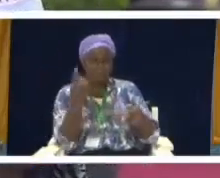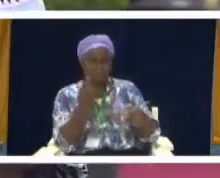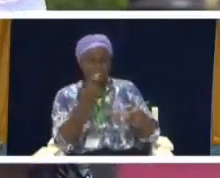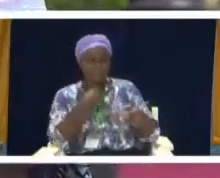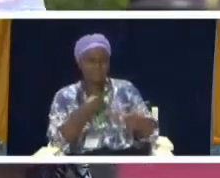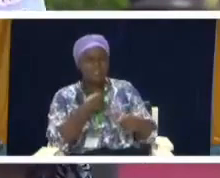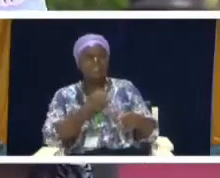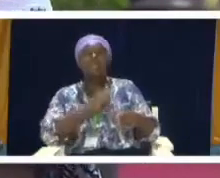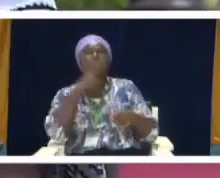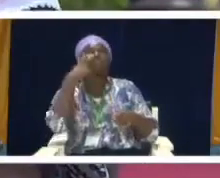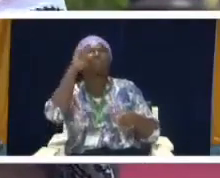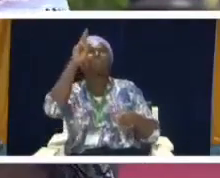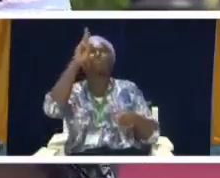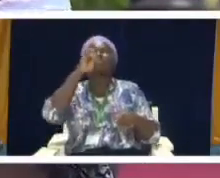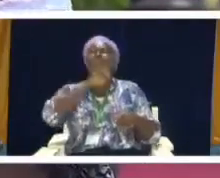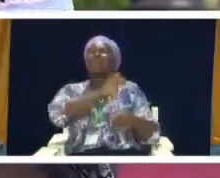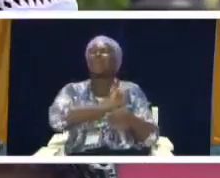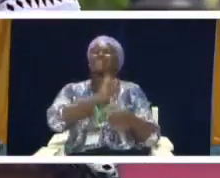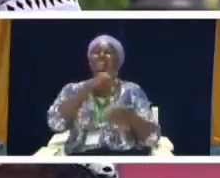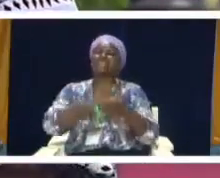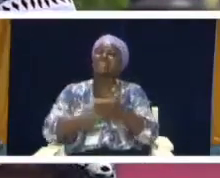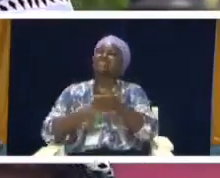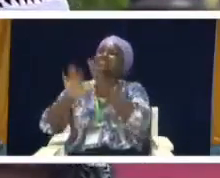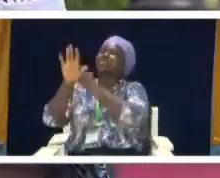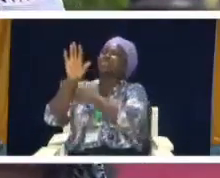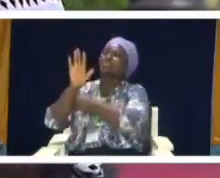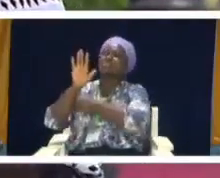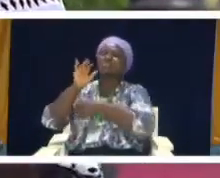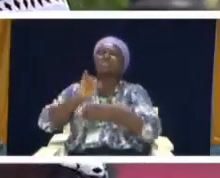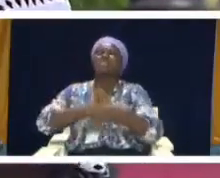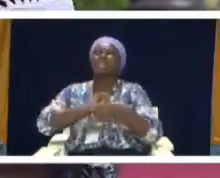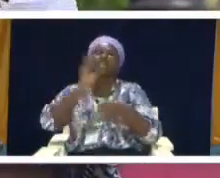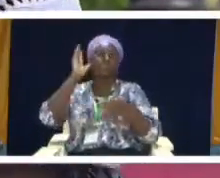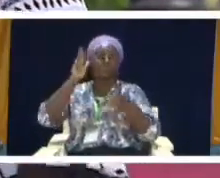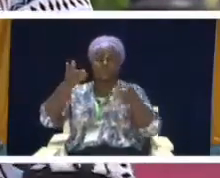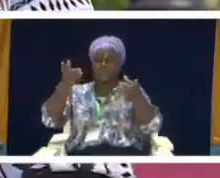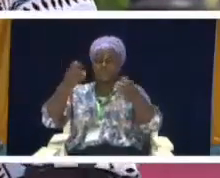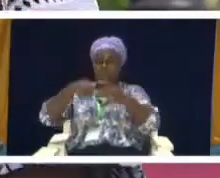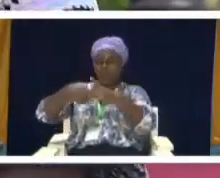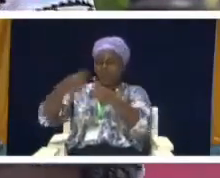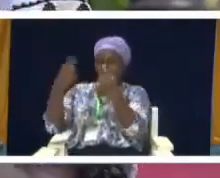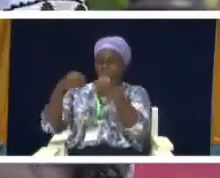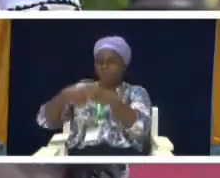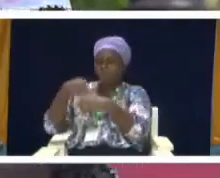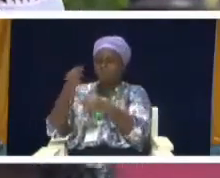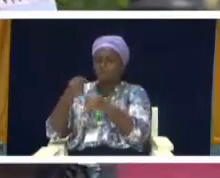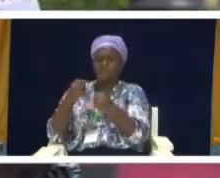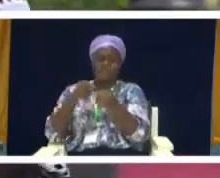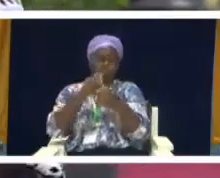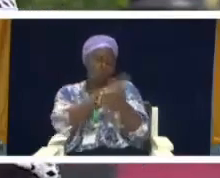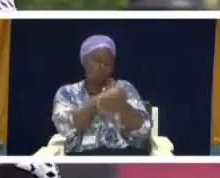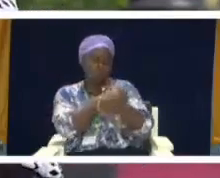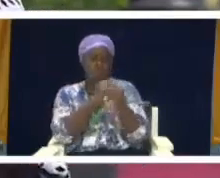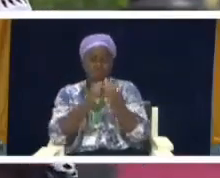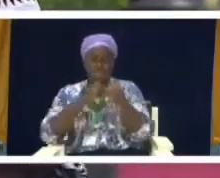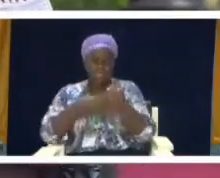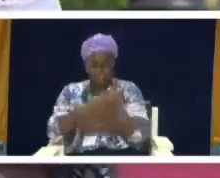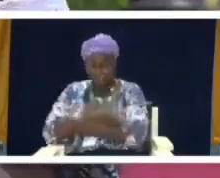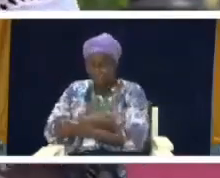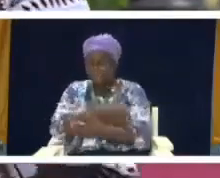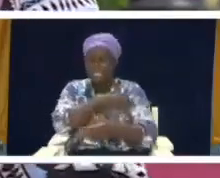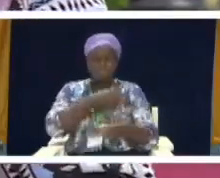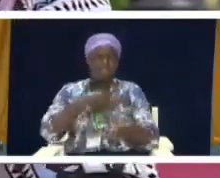and said, God, please, I'm going to come back into this world with my baby and myself. They took me to the theater,